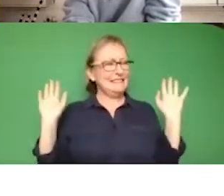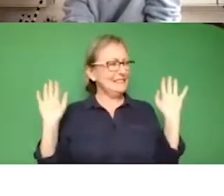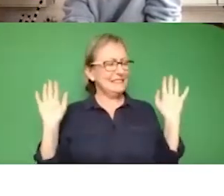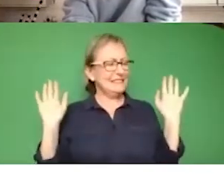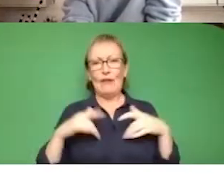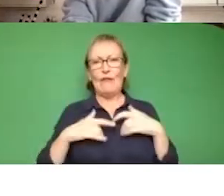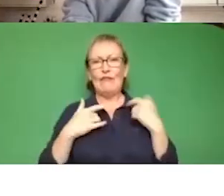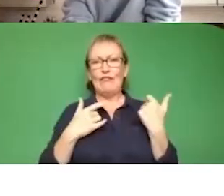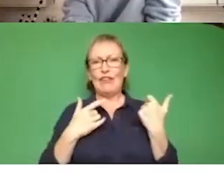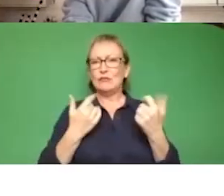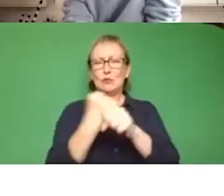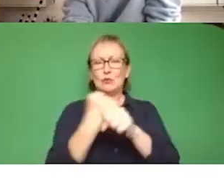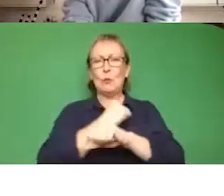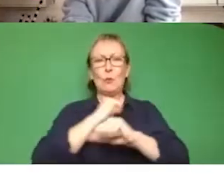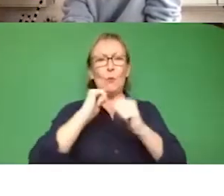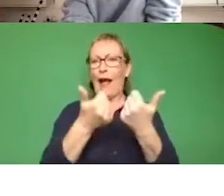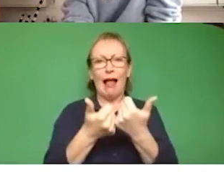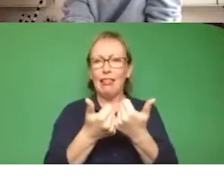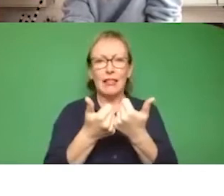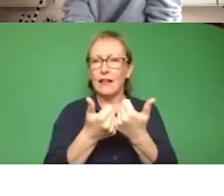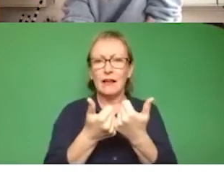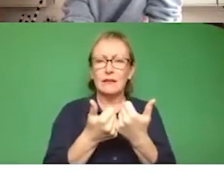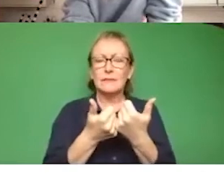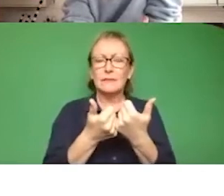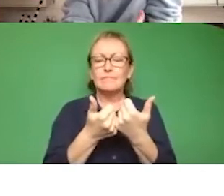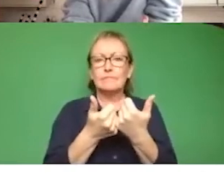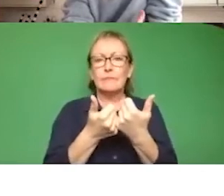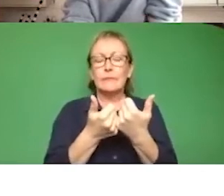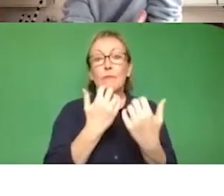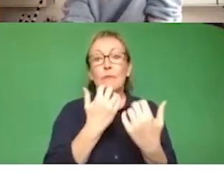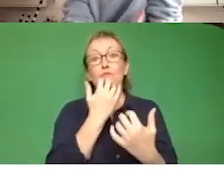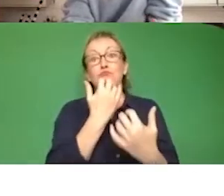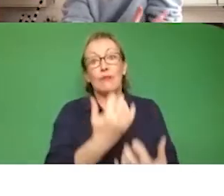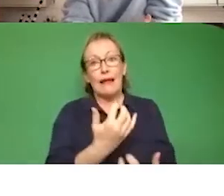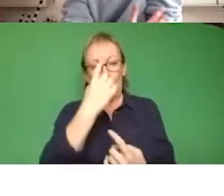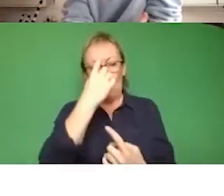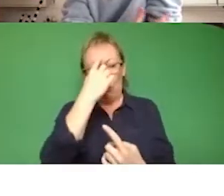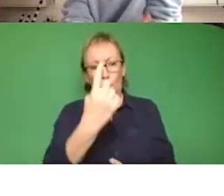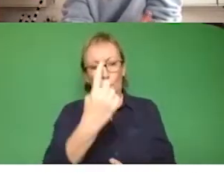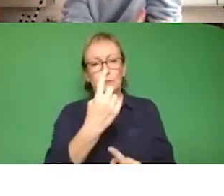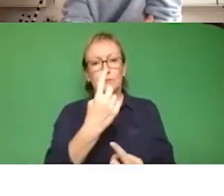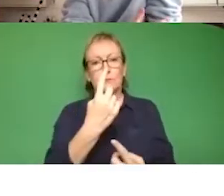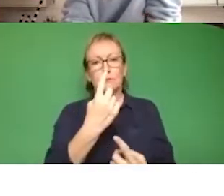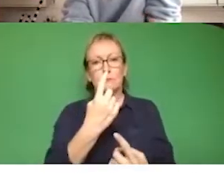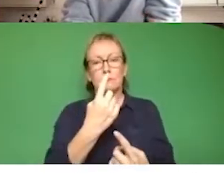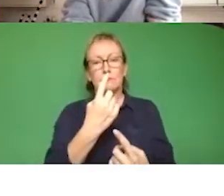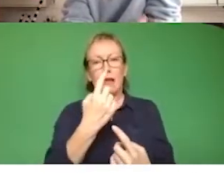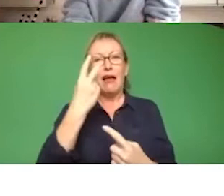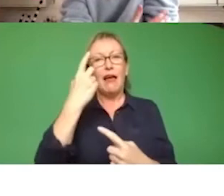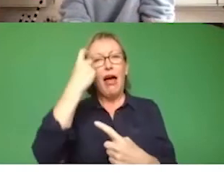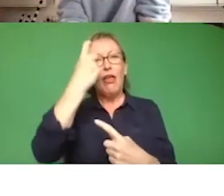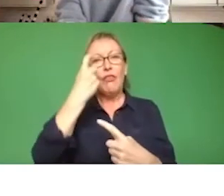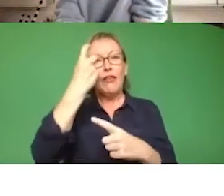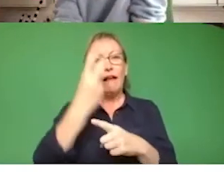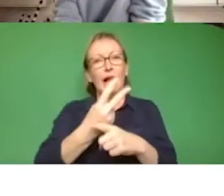terribly well. So I think that being brave and thinking, well, maybe just need to reconsider things and have a think about